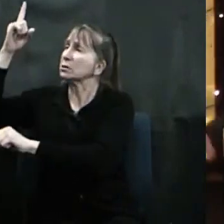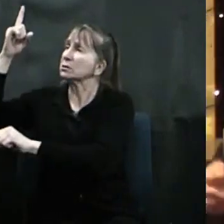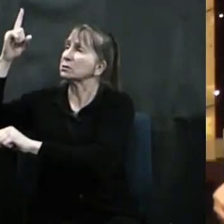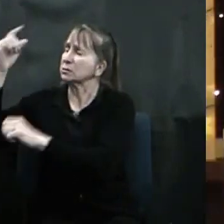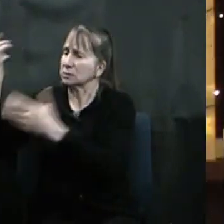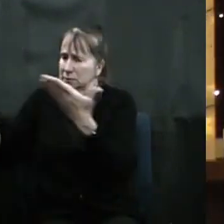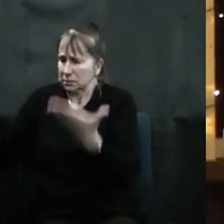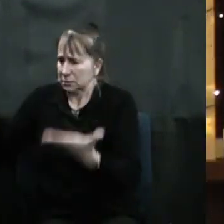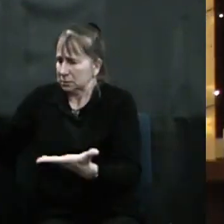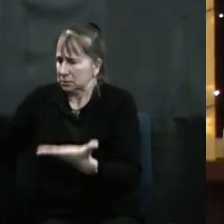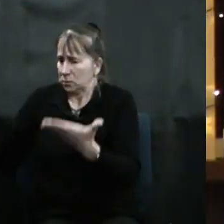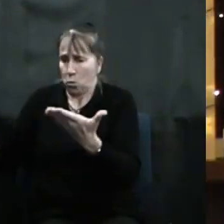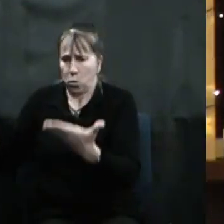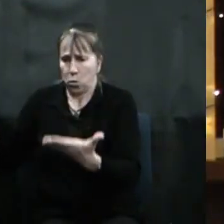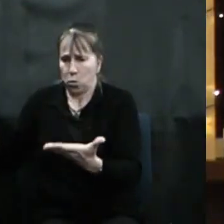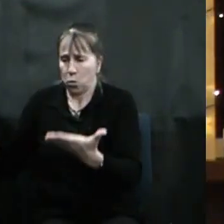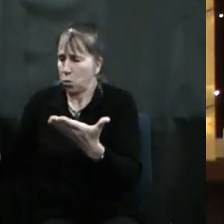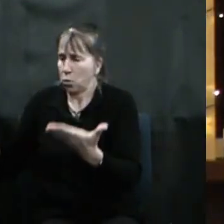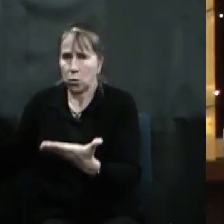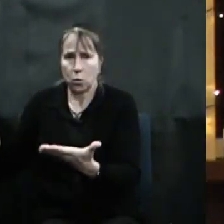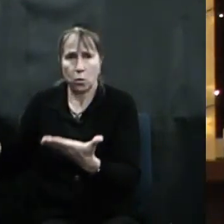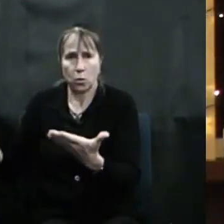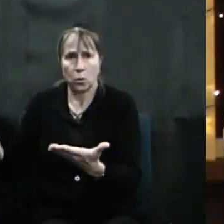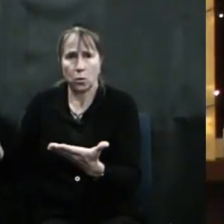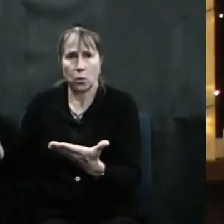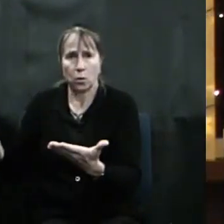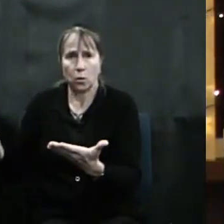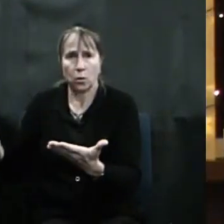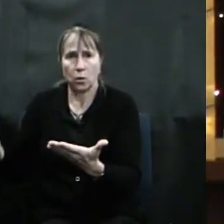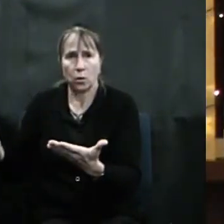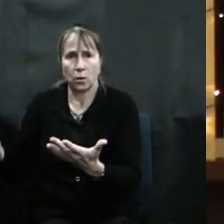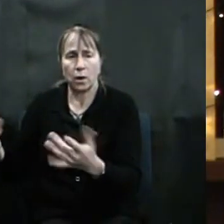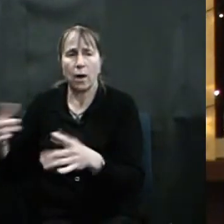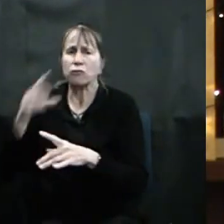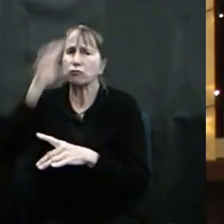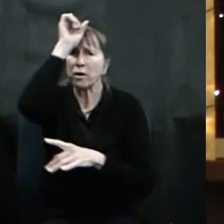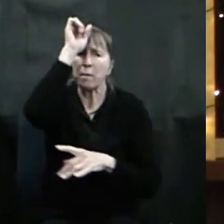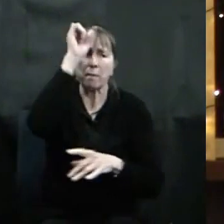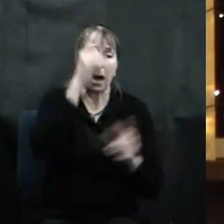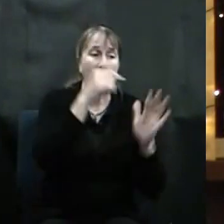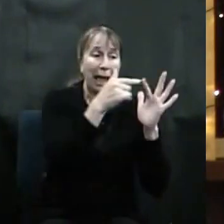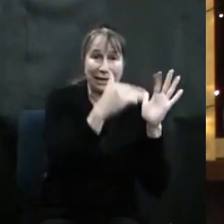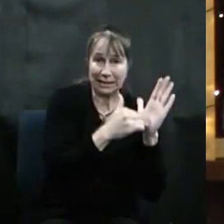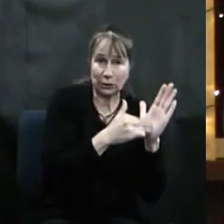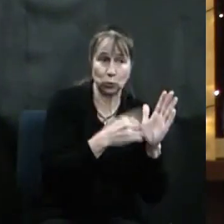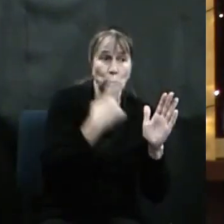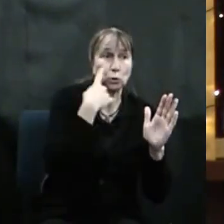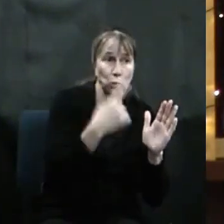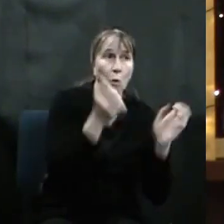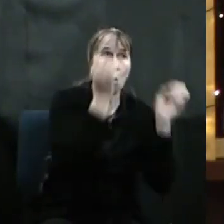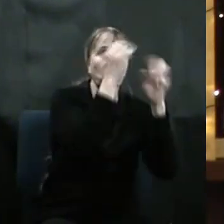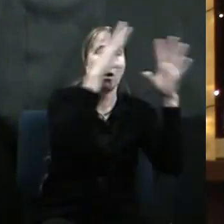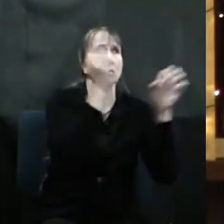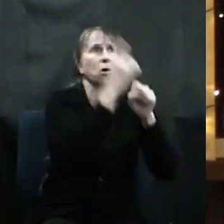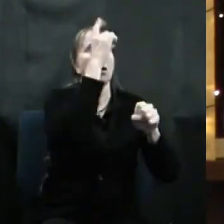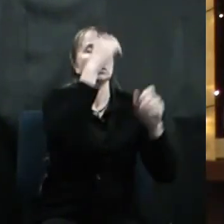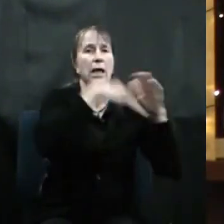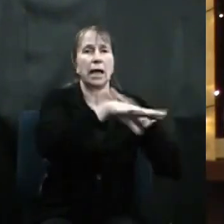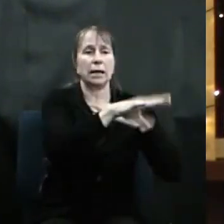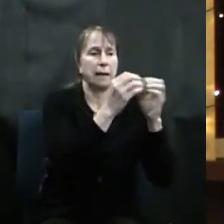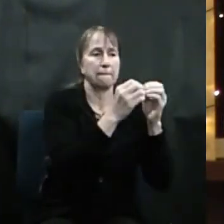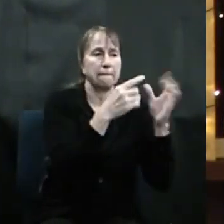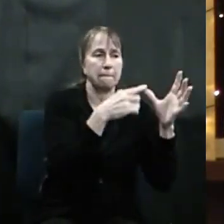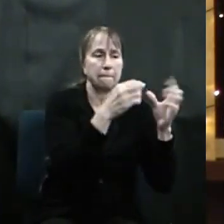Israel, as he has seen it back in Babylon 14 months earlier in chapter 1. He sees, in other words,